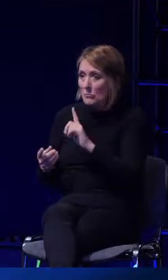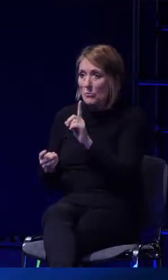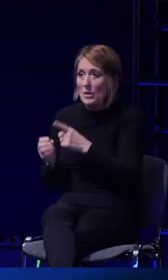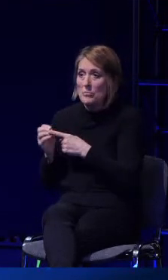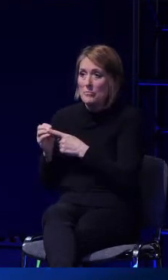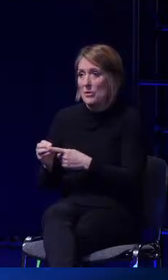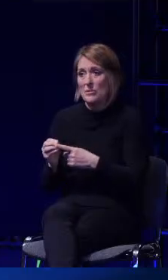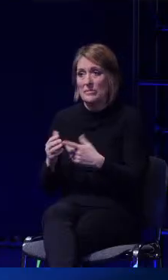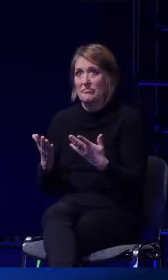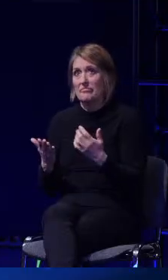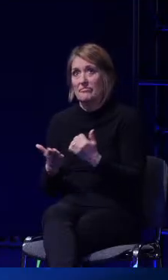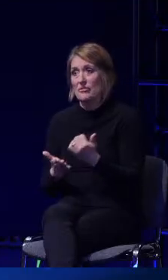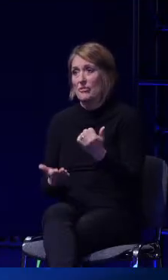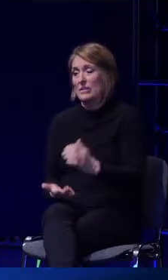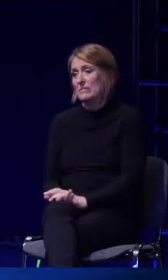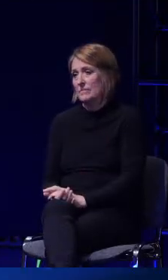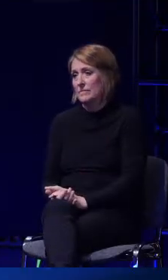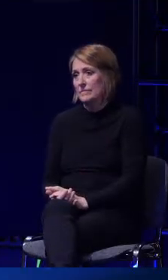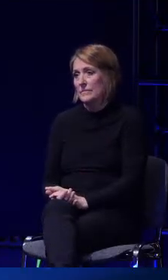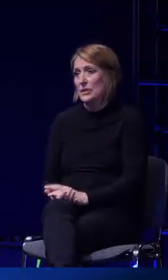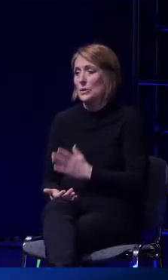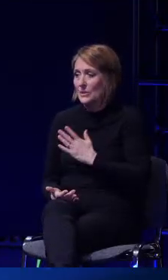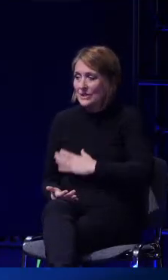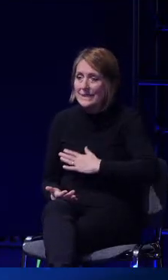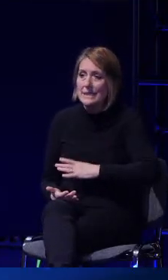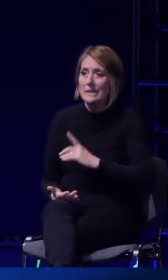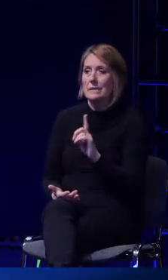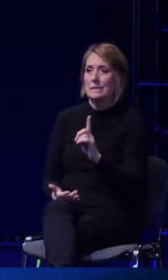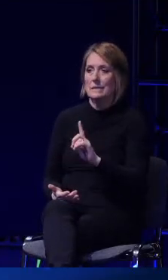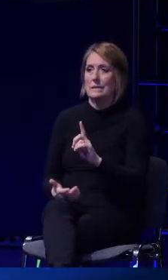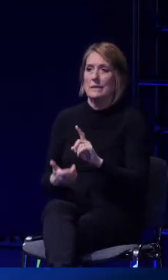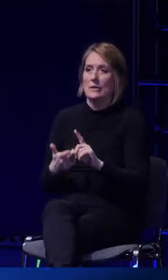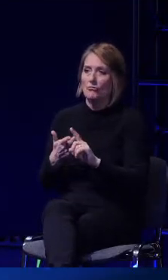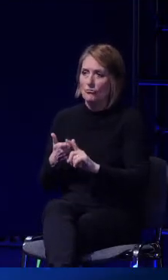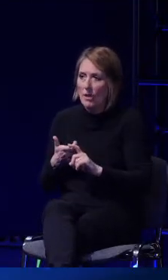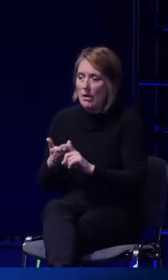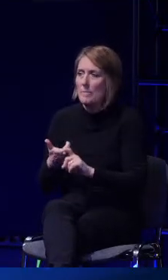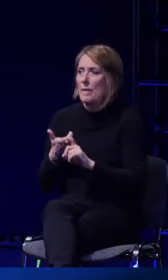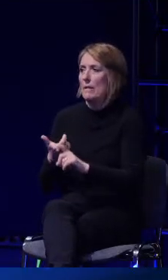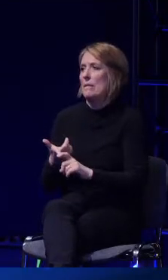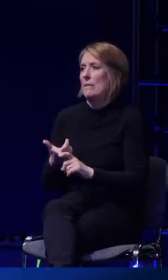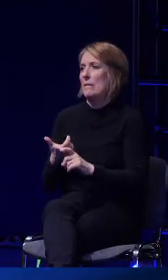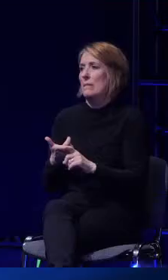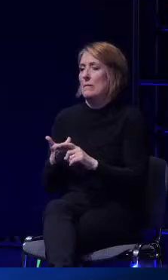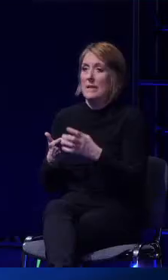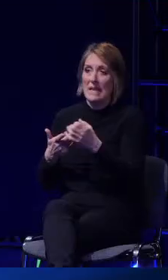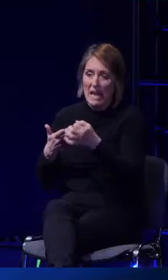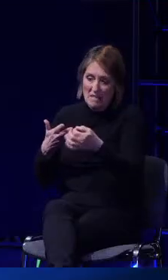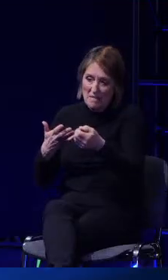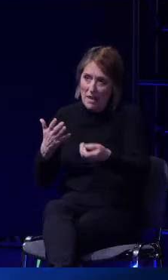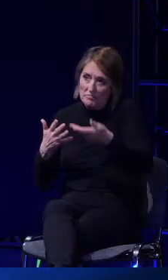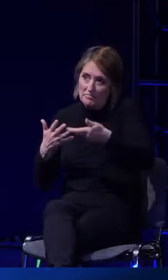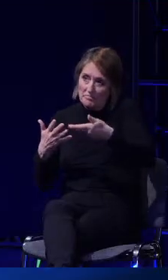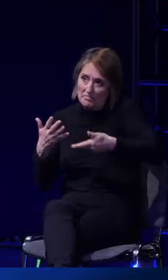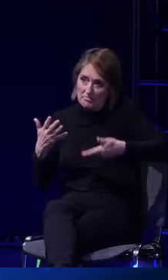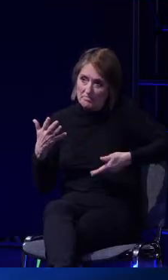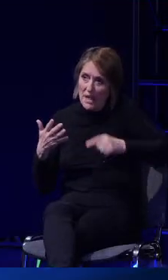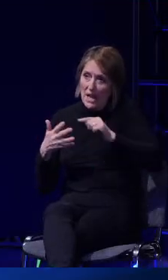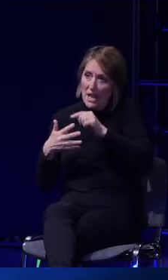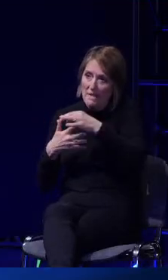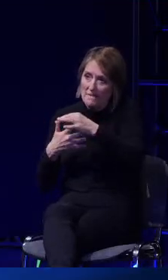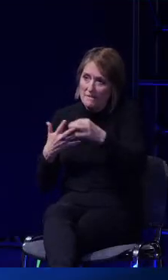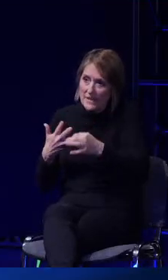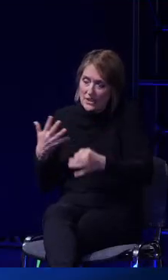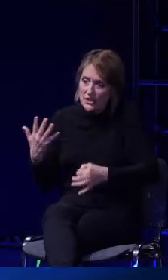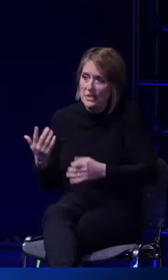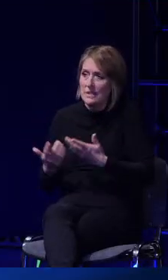it's more about is it reliable, does it have additional features that we need, but the color across